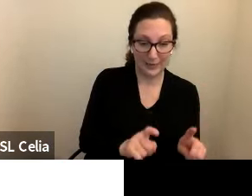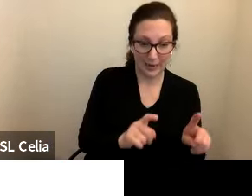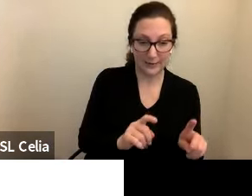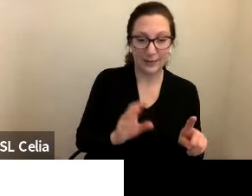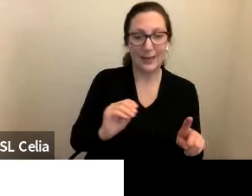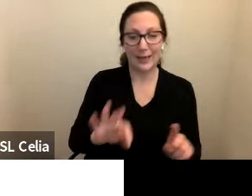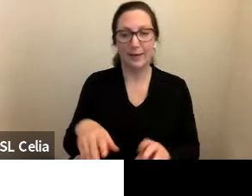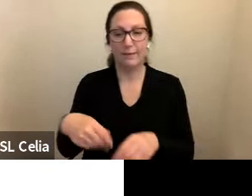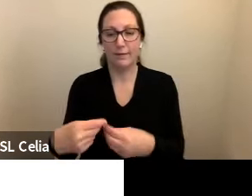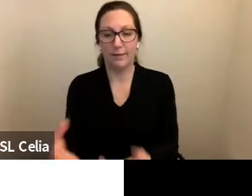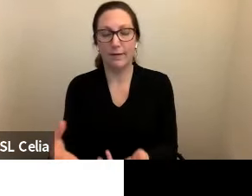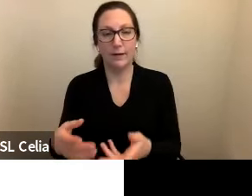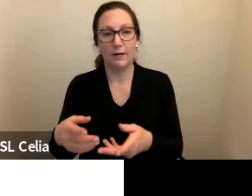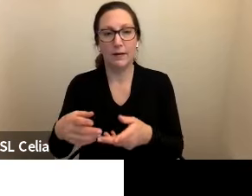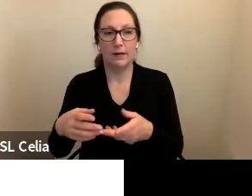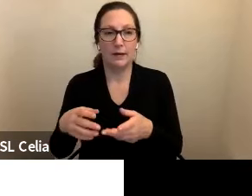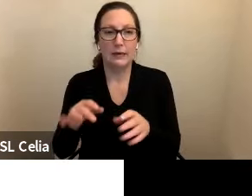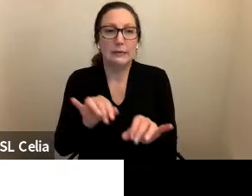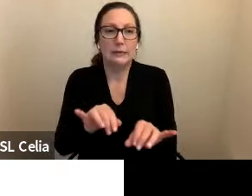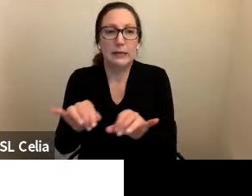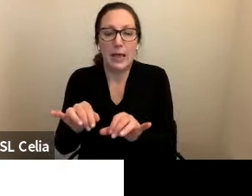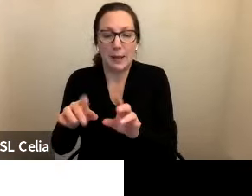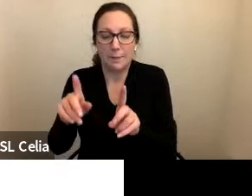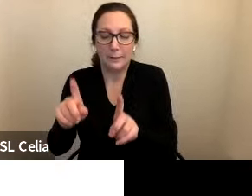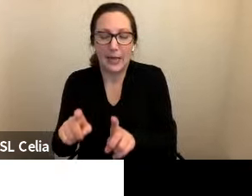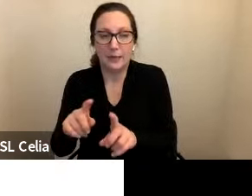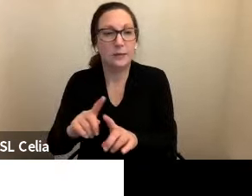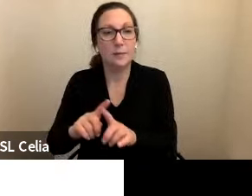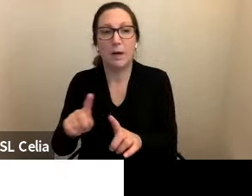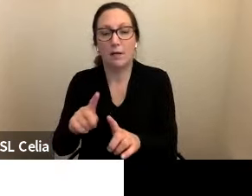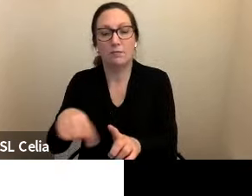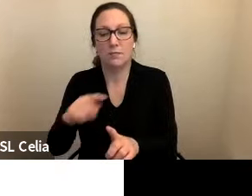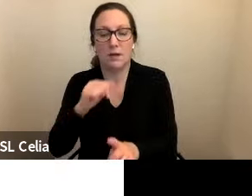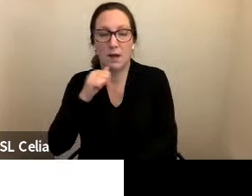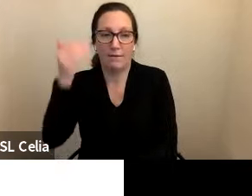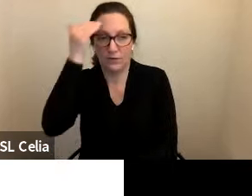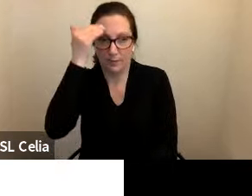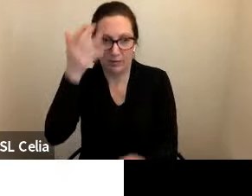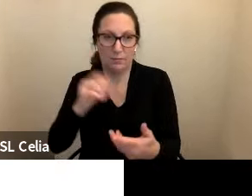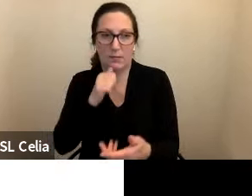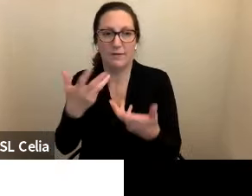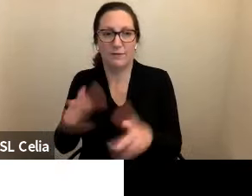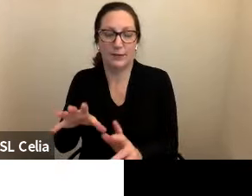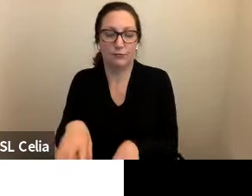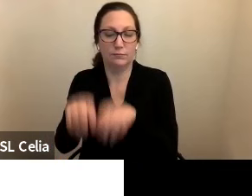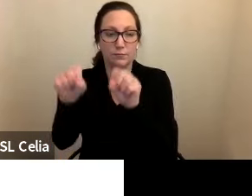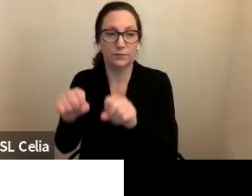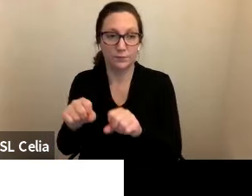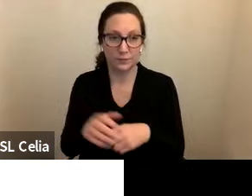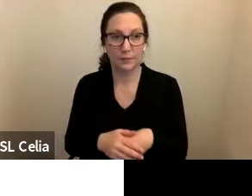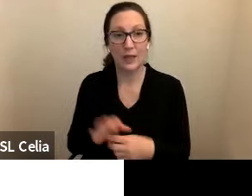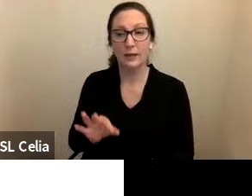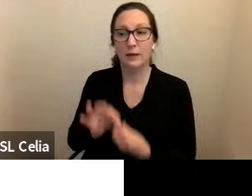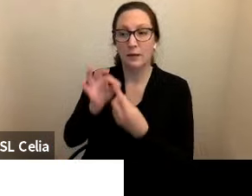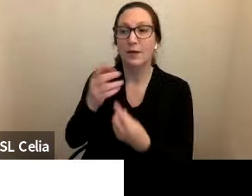that didn't have quite the same familiarity. And also, especially for students of color who are